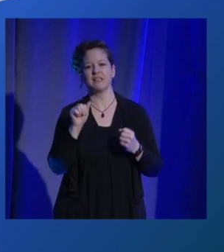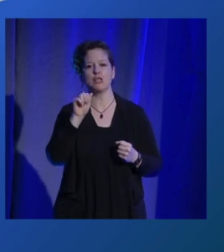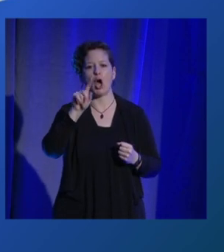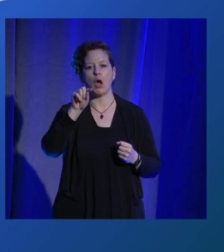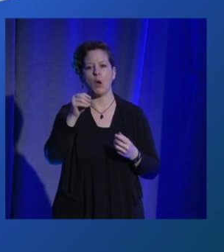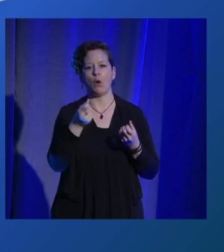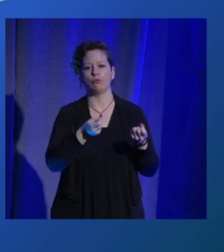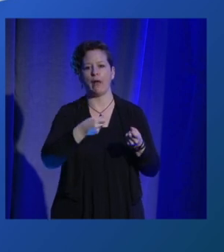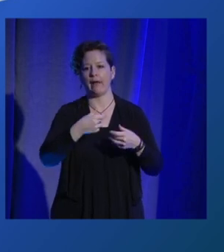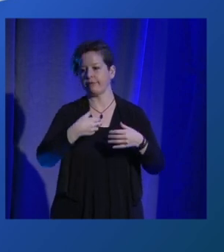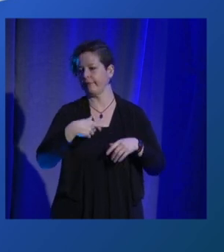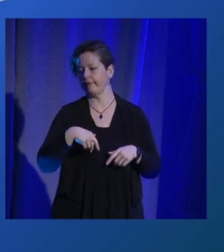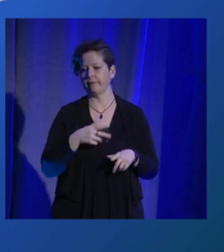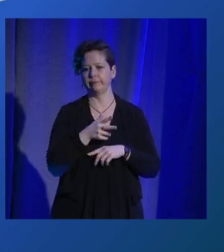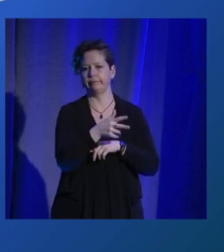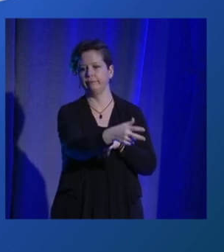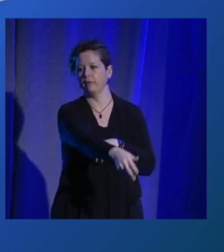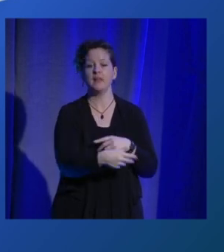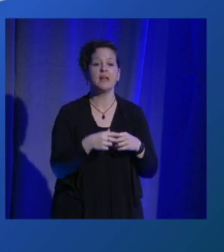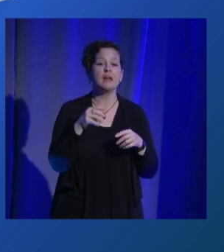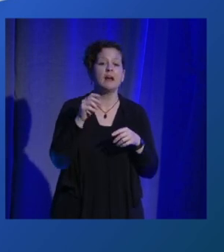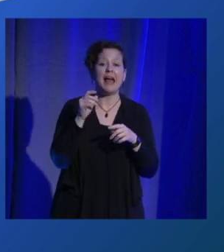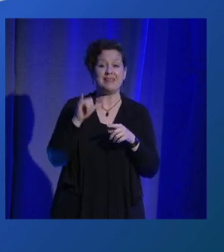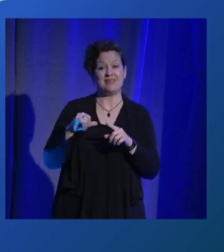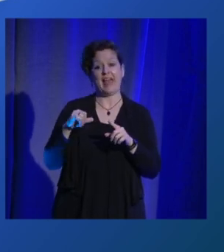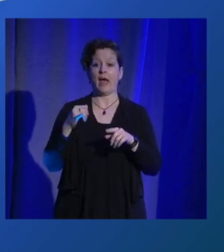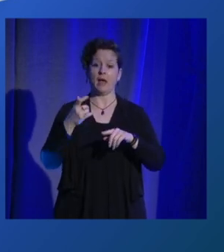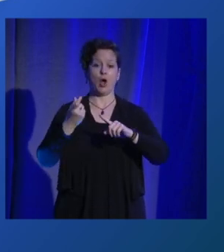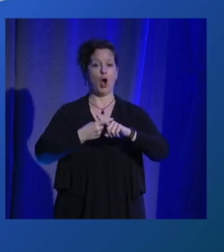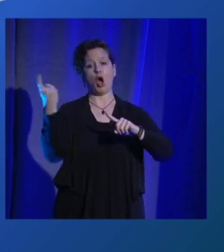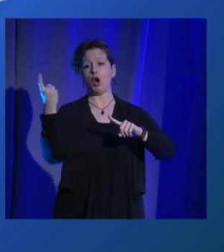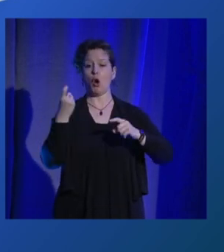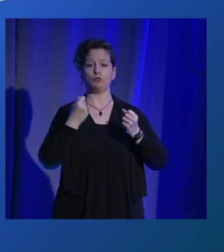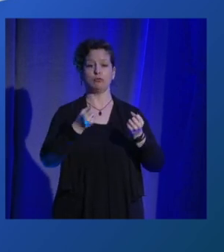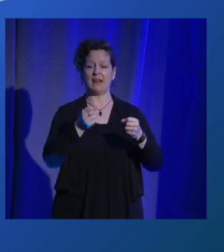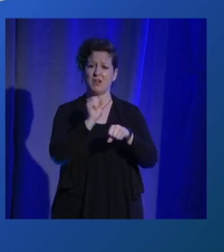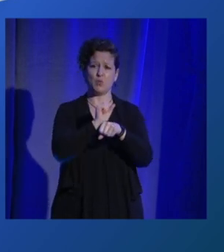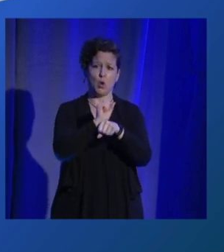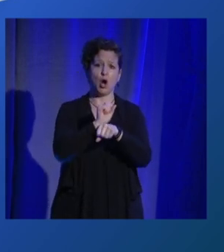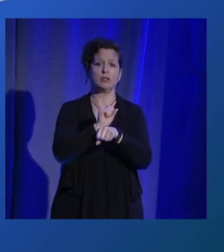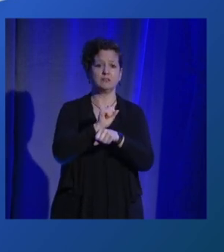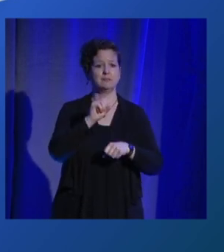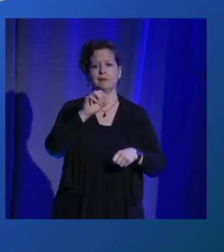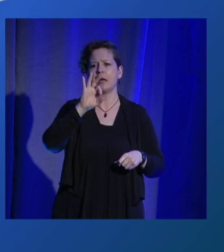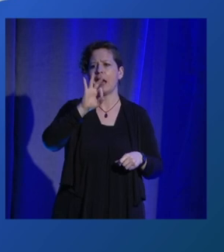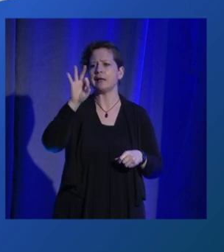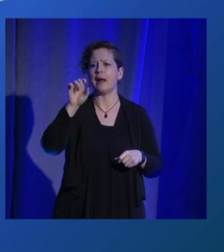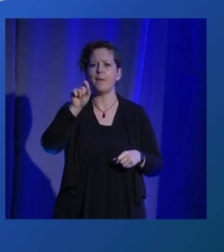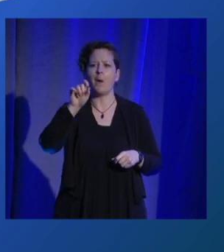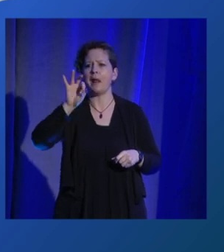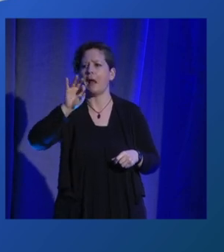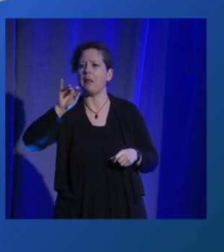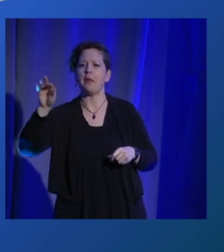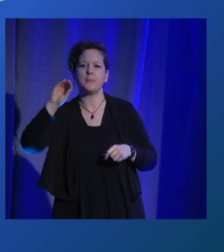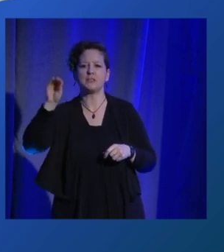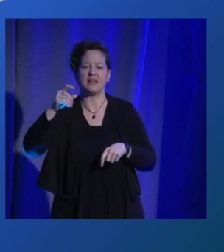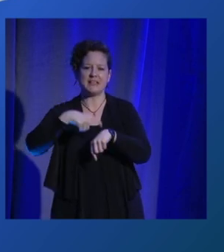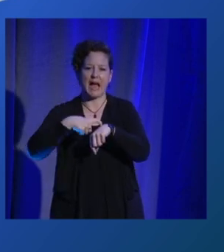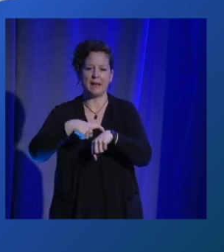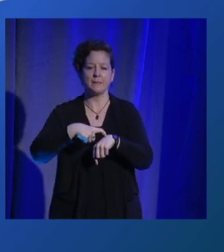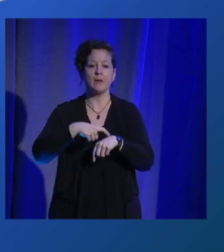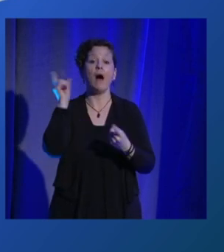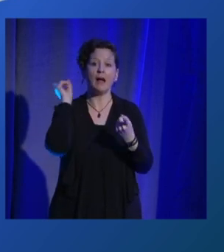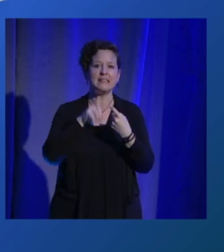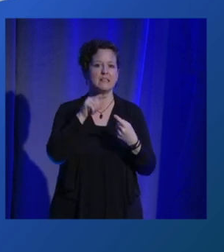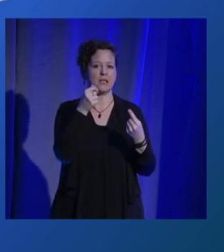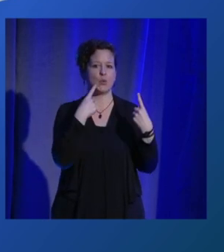until it works 99.99% of the time into it doesn't work and as you're going 65 miles an